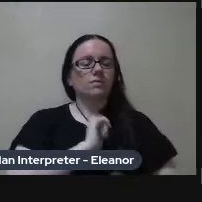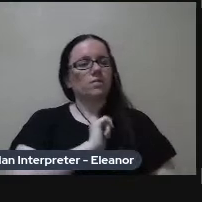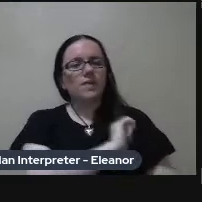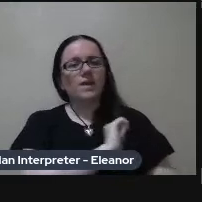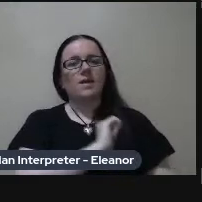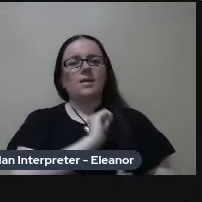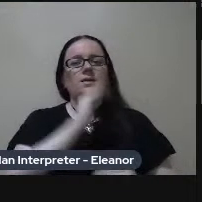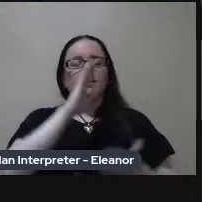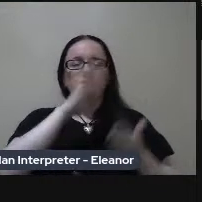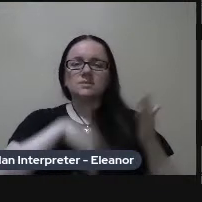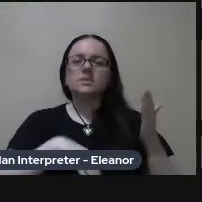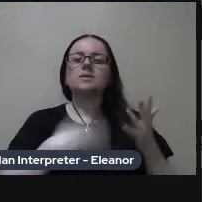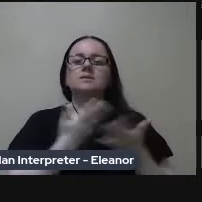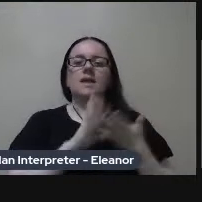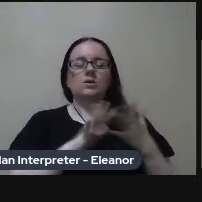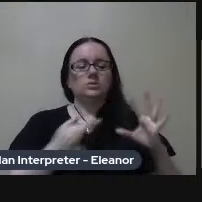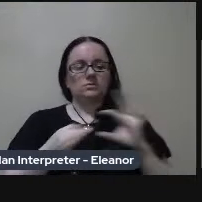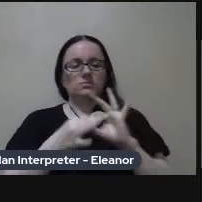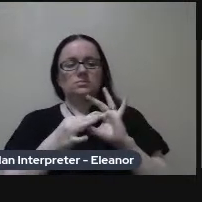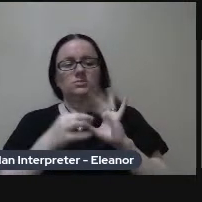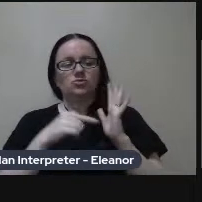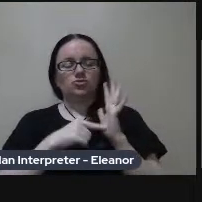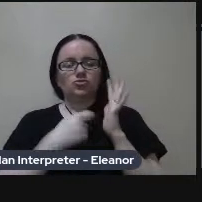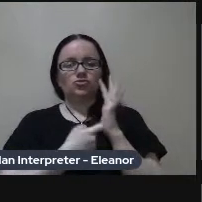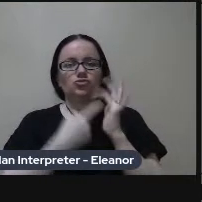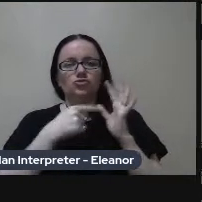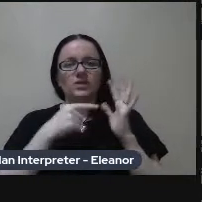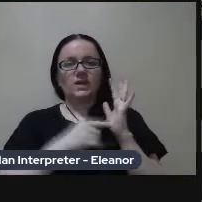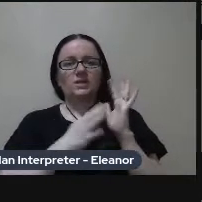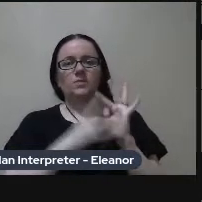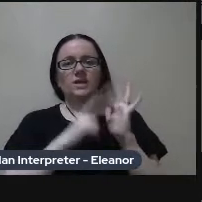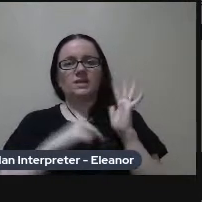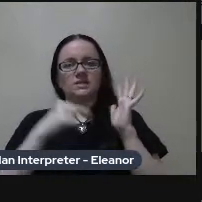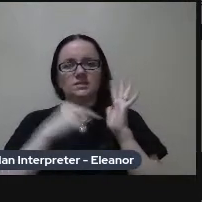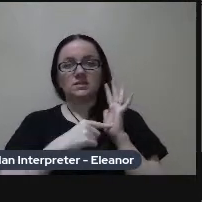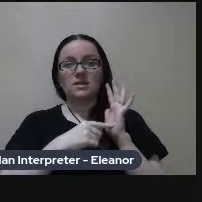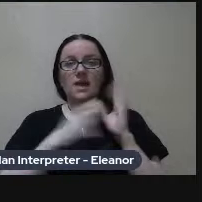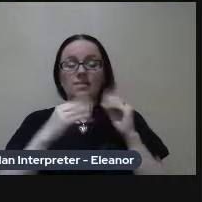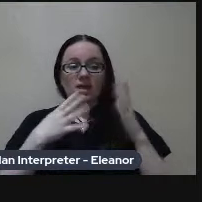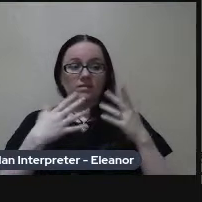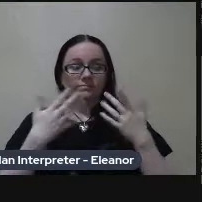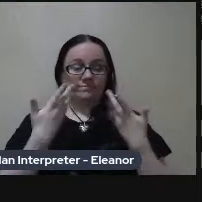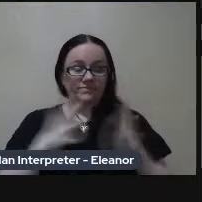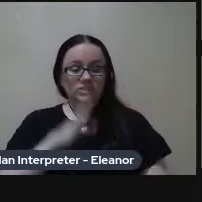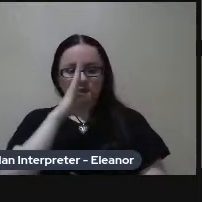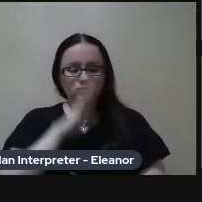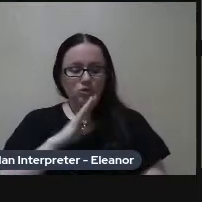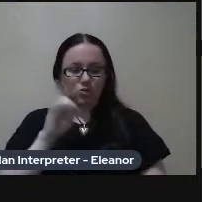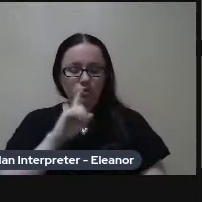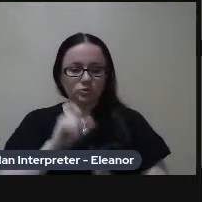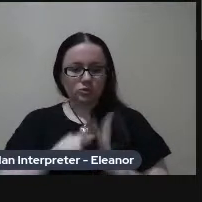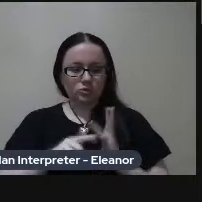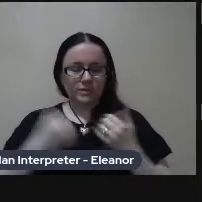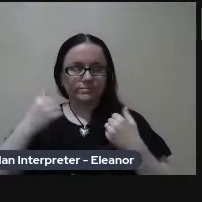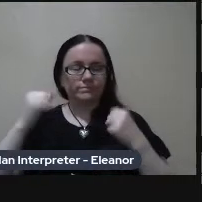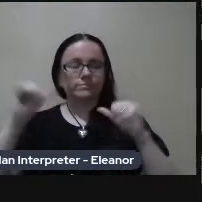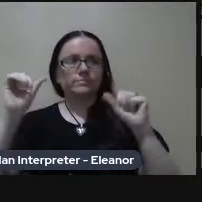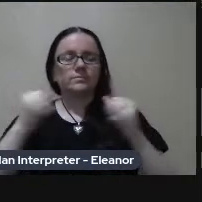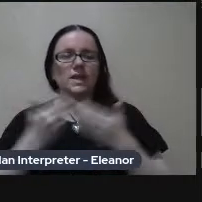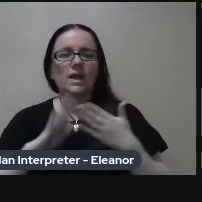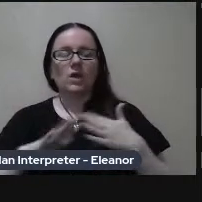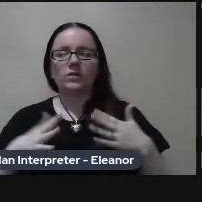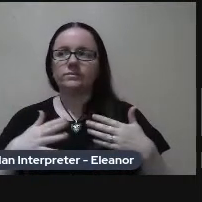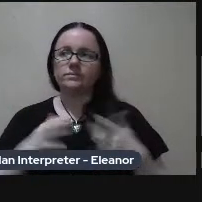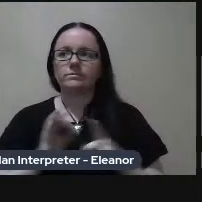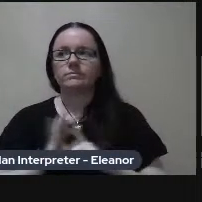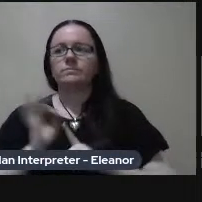and connecting with treatments and recovery and information about their recovery that's important to them. I would love to talk to you